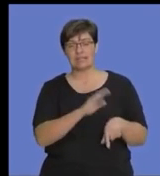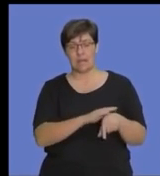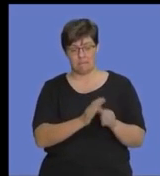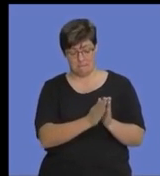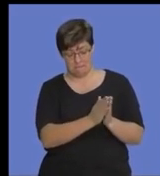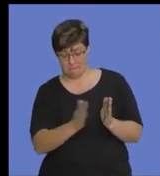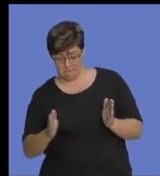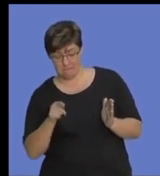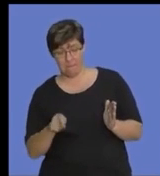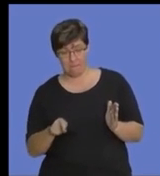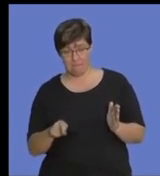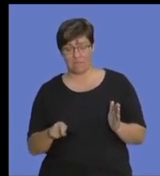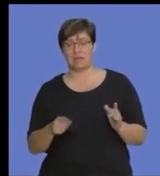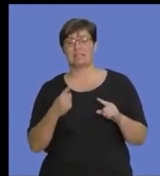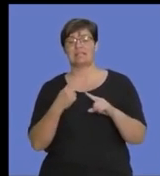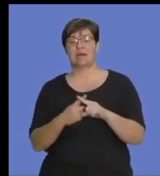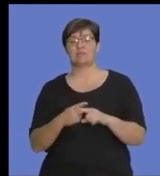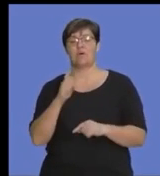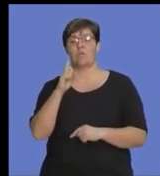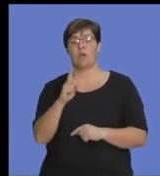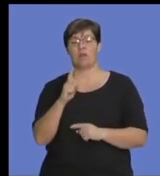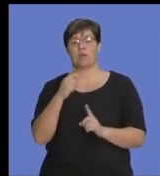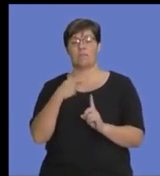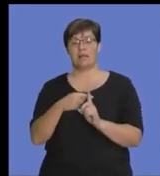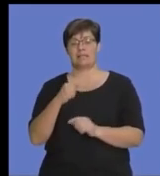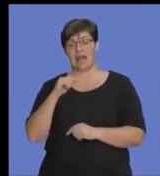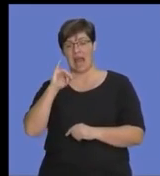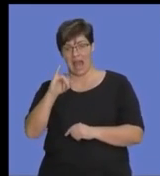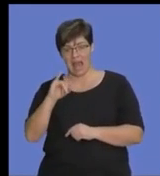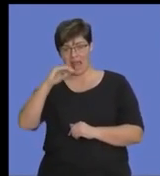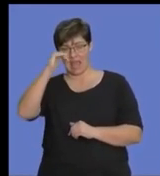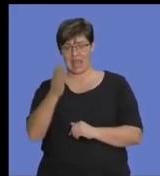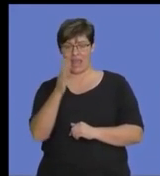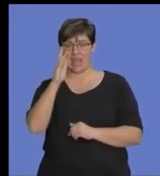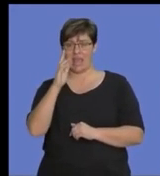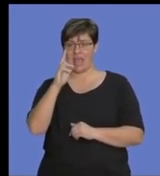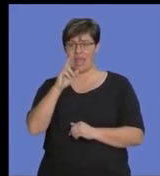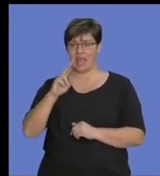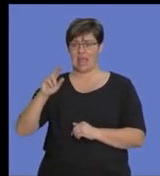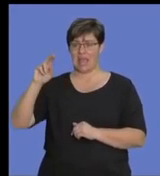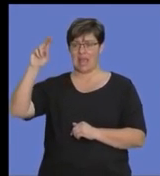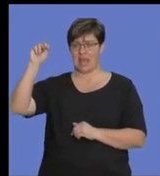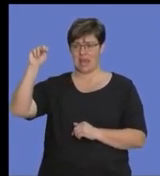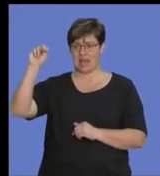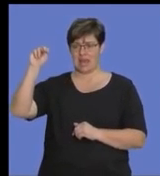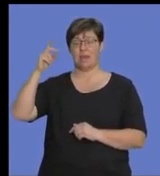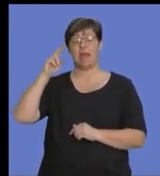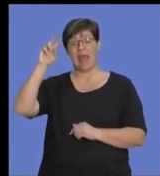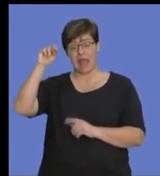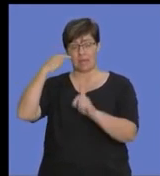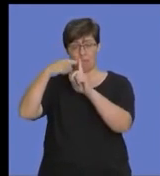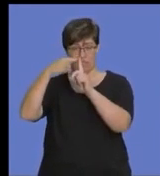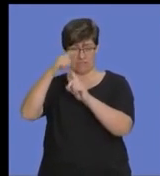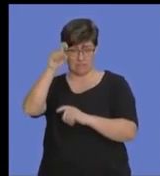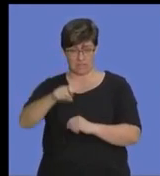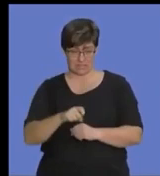you multiply by 1 plus I to the exponent of n, and the n must now be a positive,